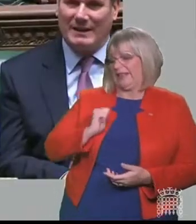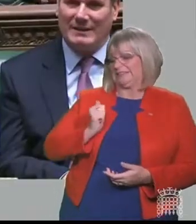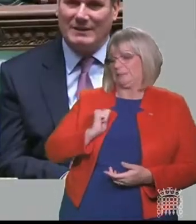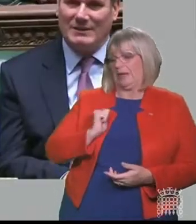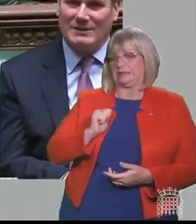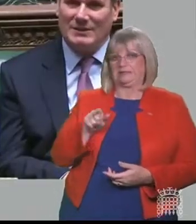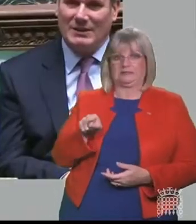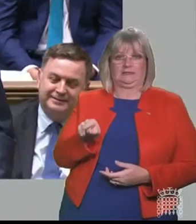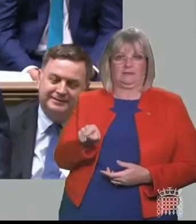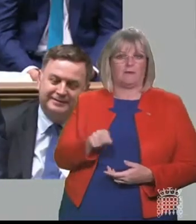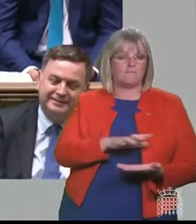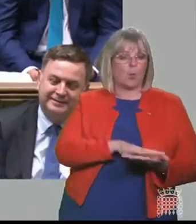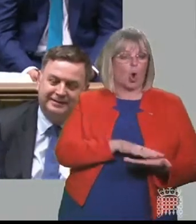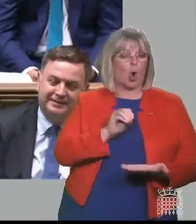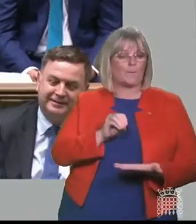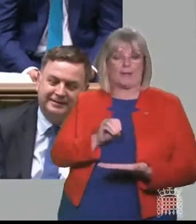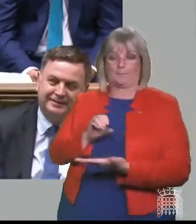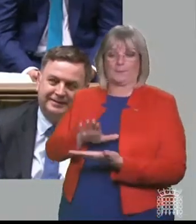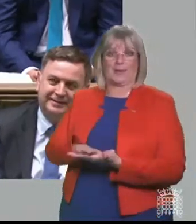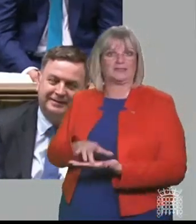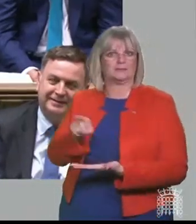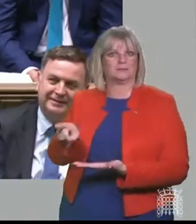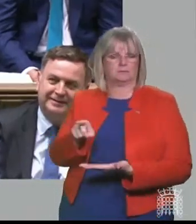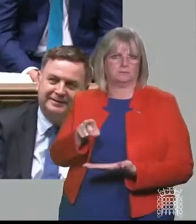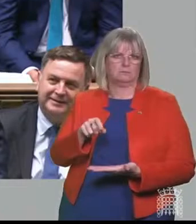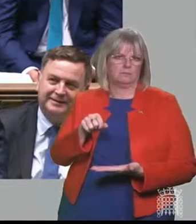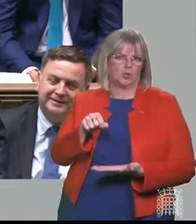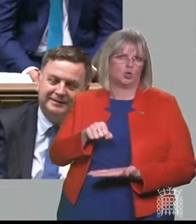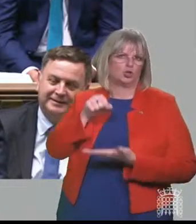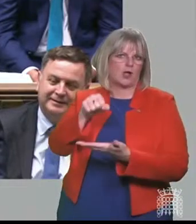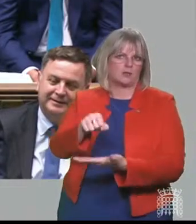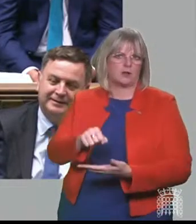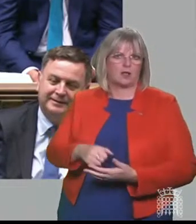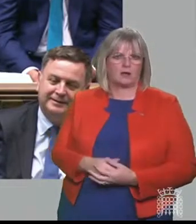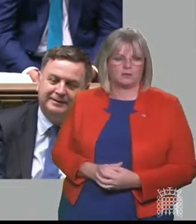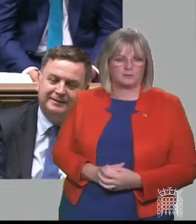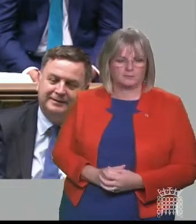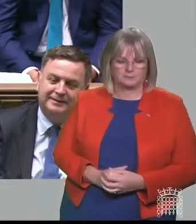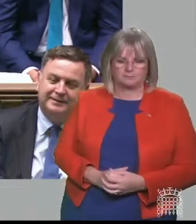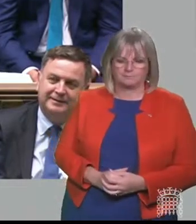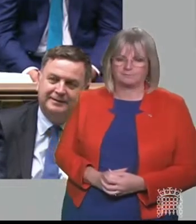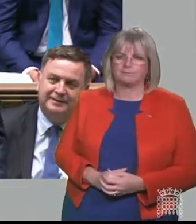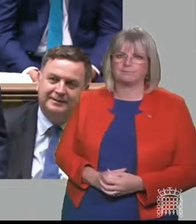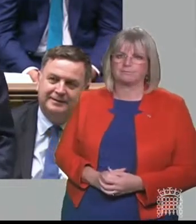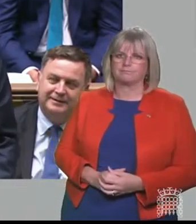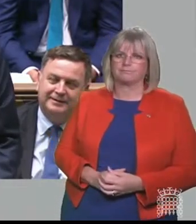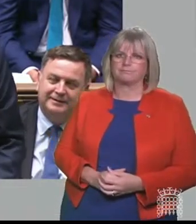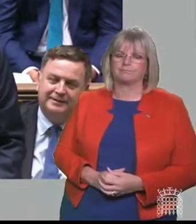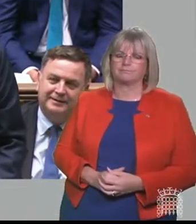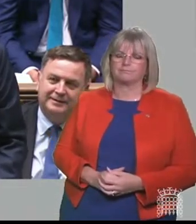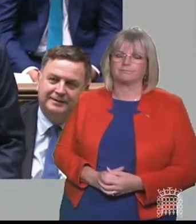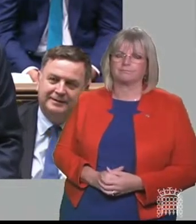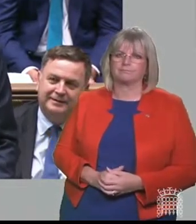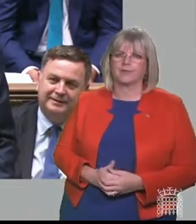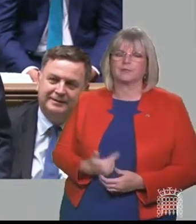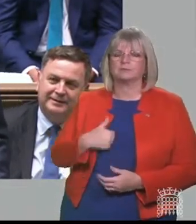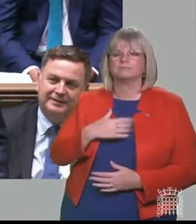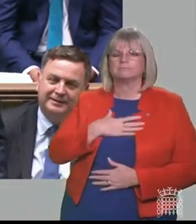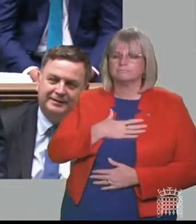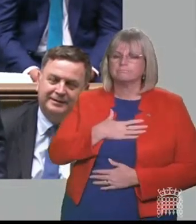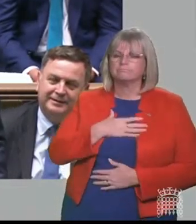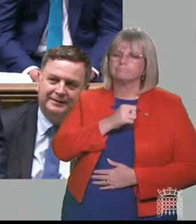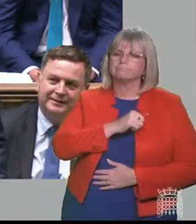can I say, in all sincerity, that I particularly welcome